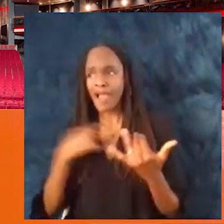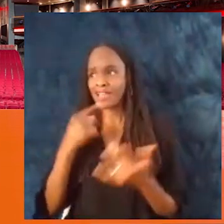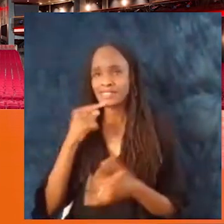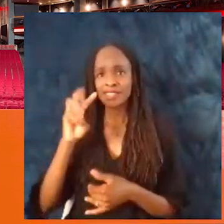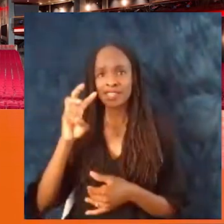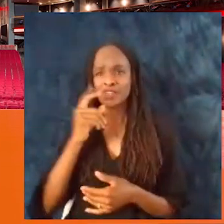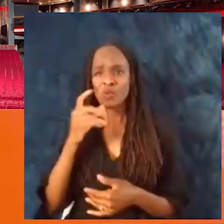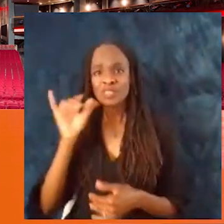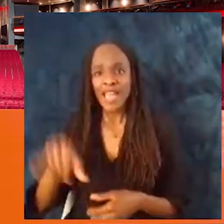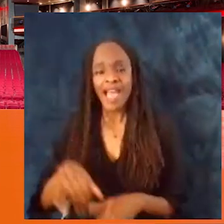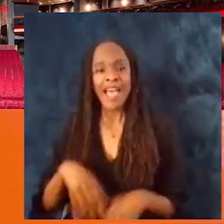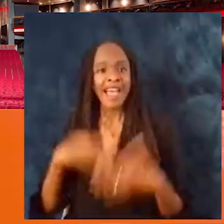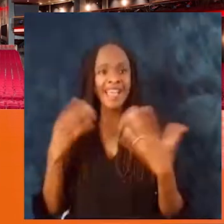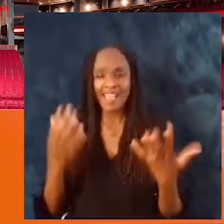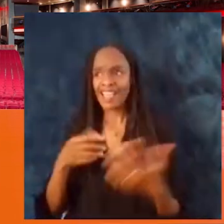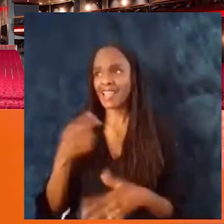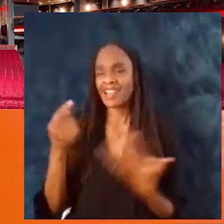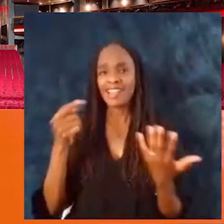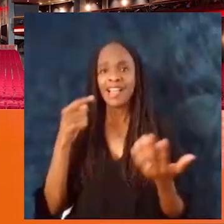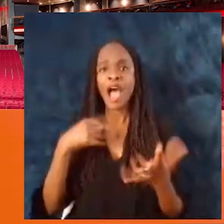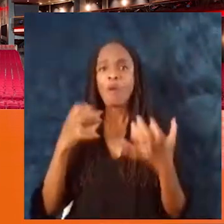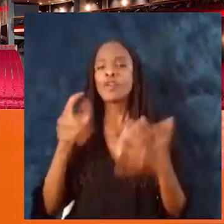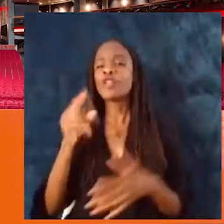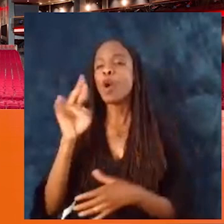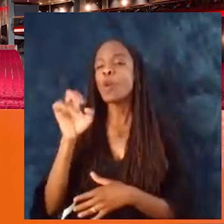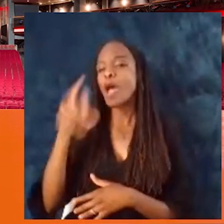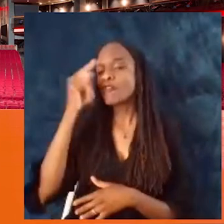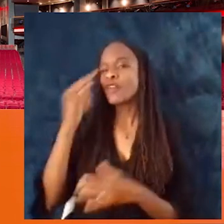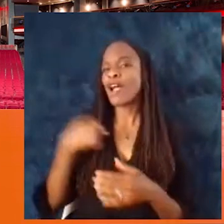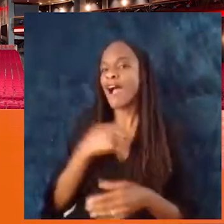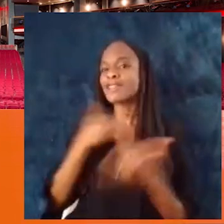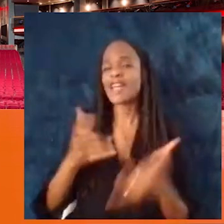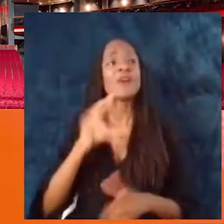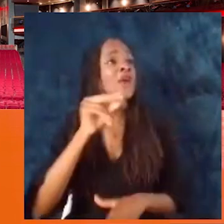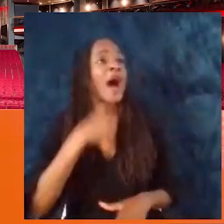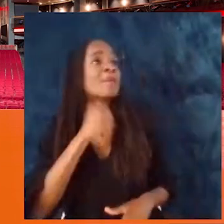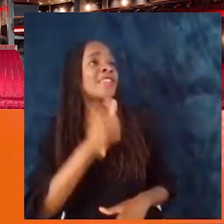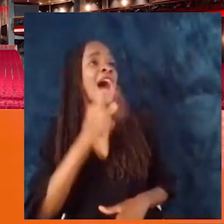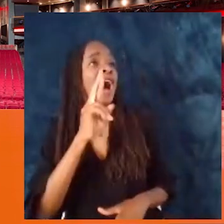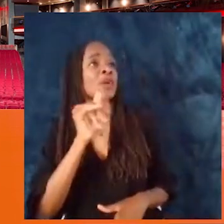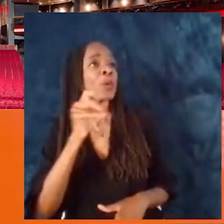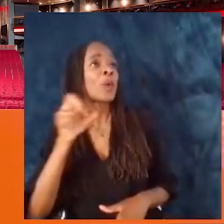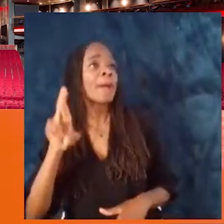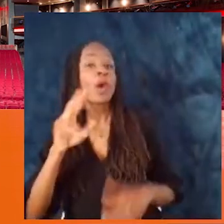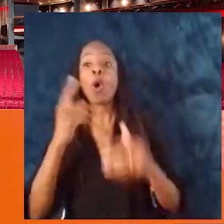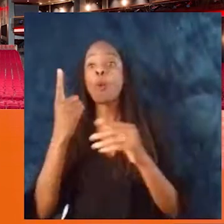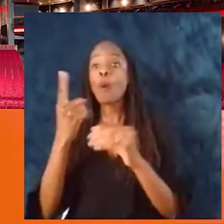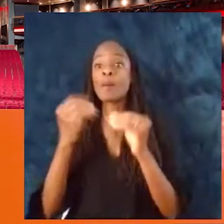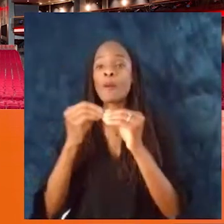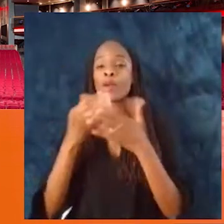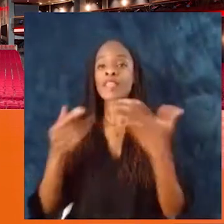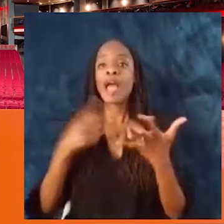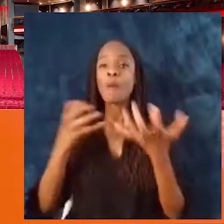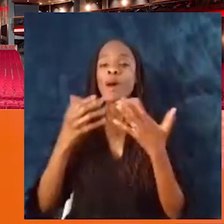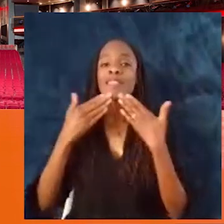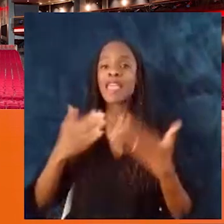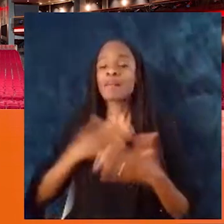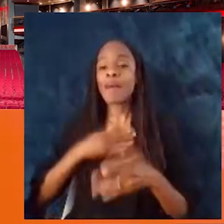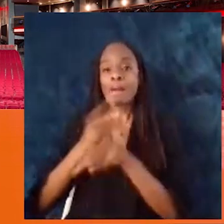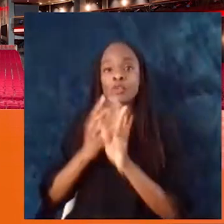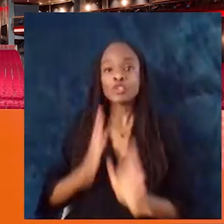it. So, I don't know if you want to rap for us right now or no. No, I'm not a rapper. Oh, but, one more thing. I do want to thank my producer, my